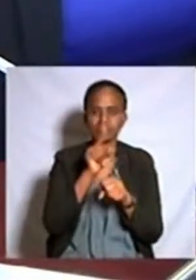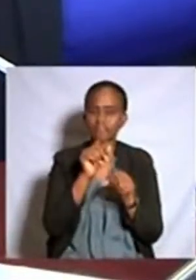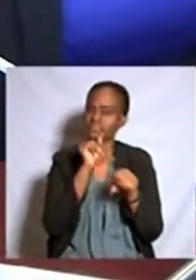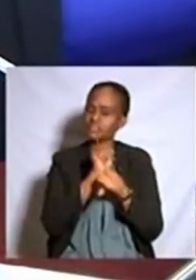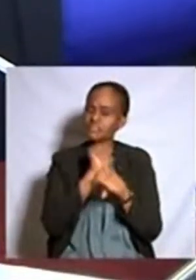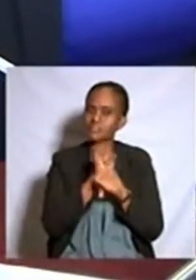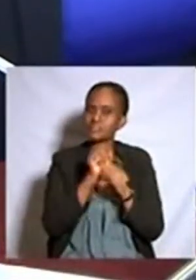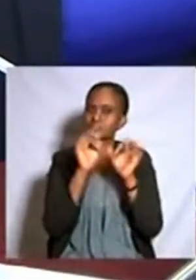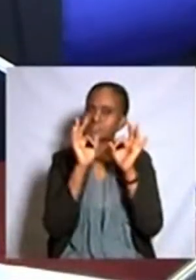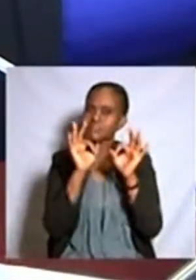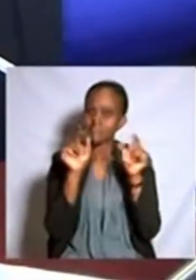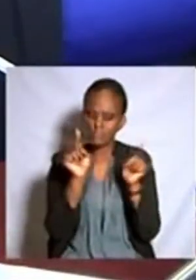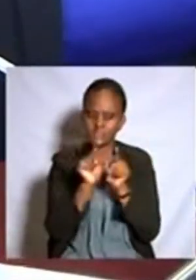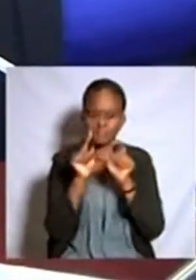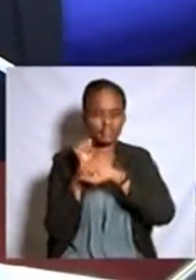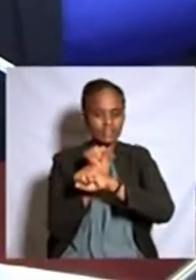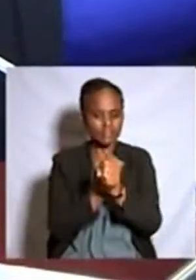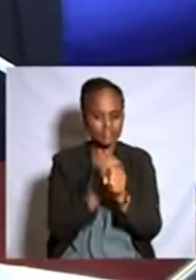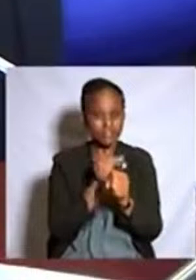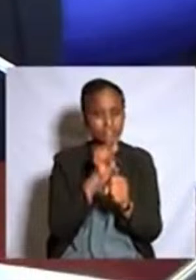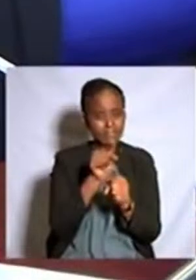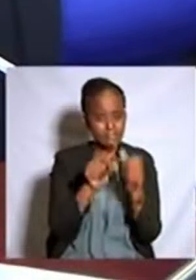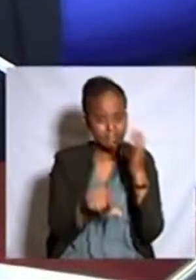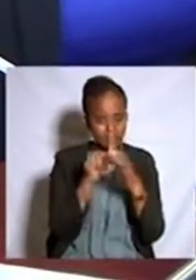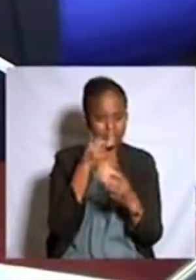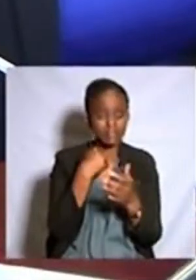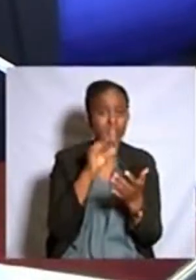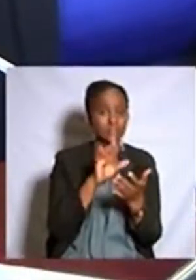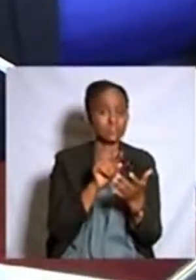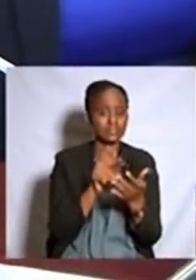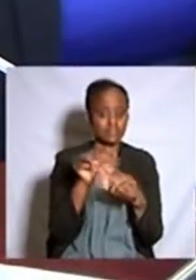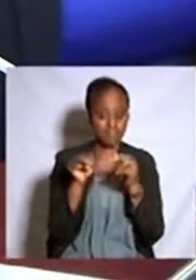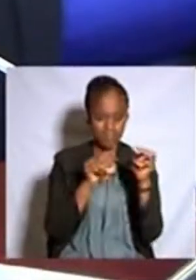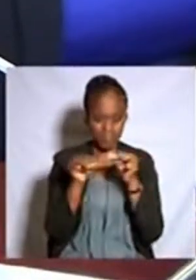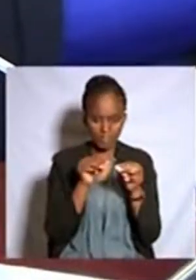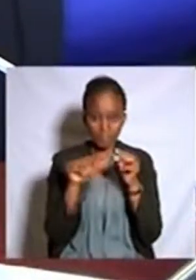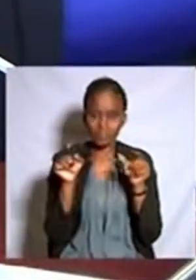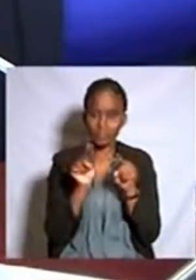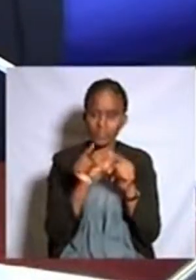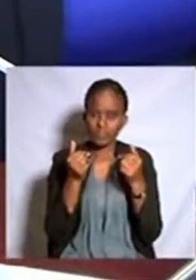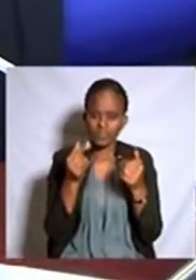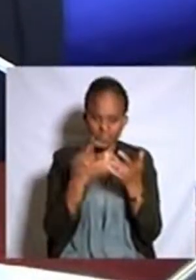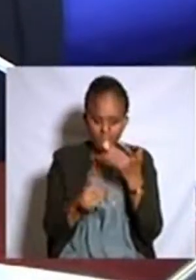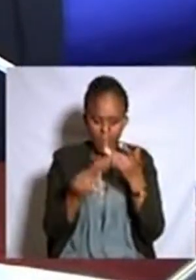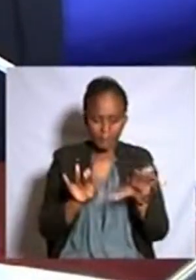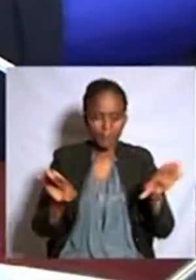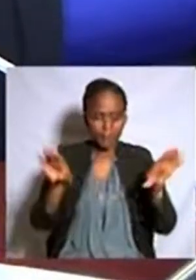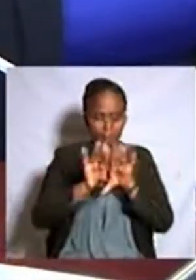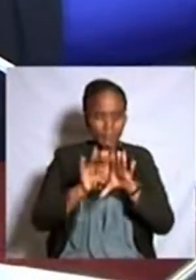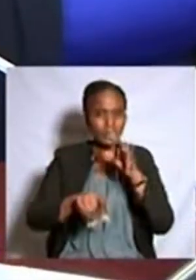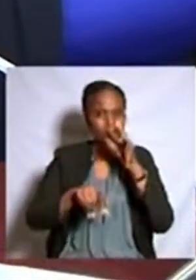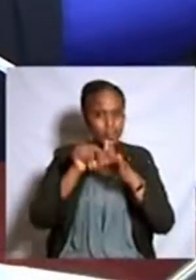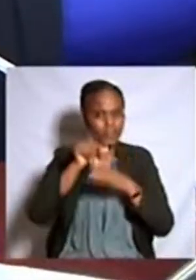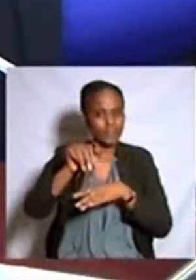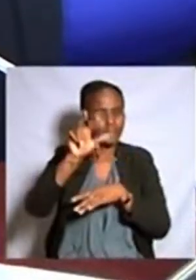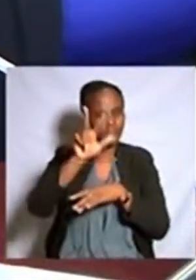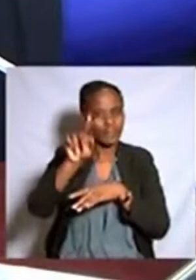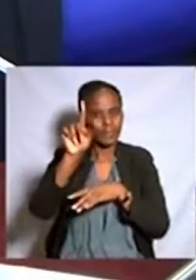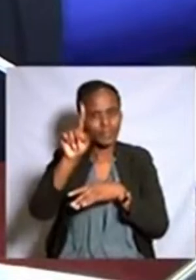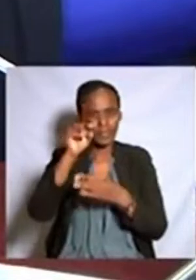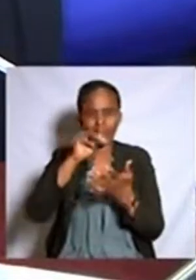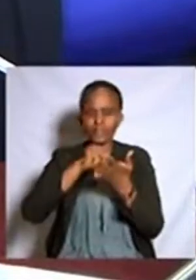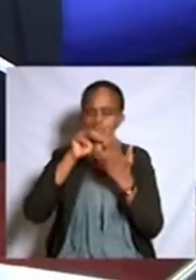of security and closure of these findings. Management anticipates closing this finding by 31st